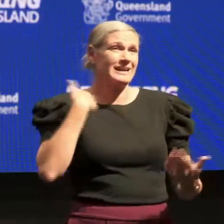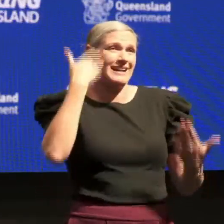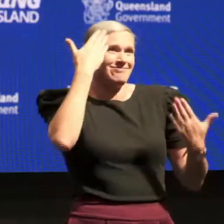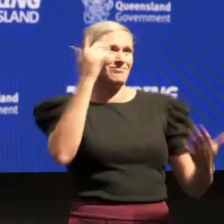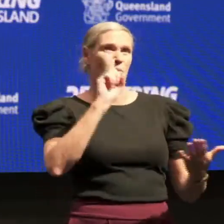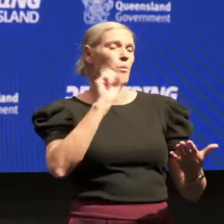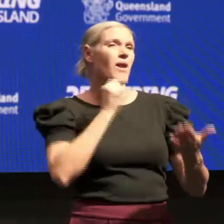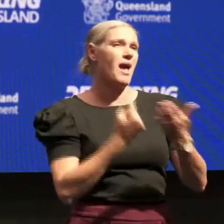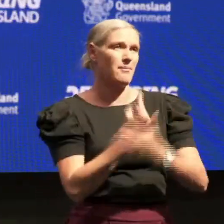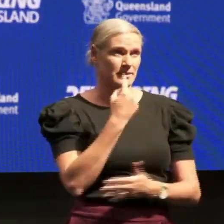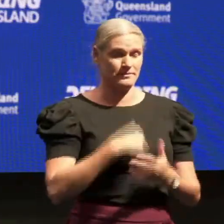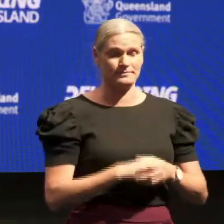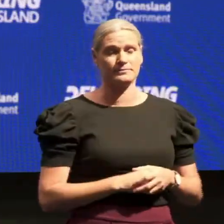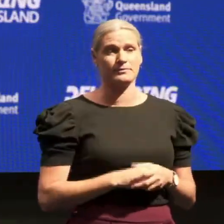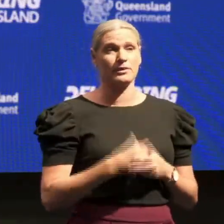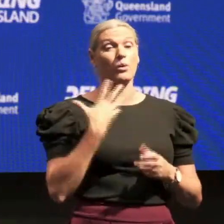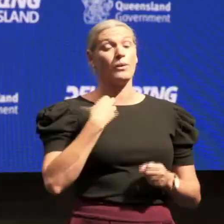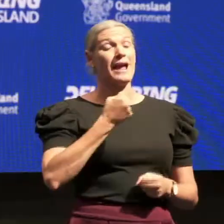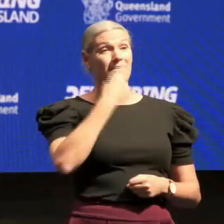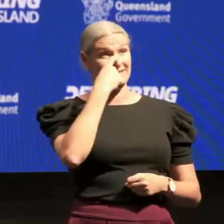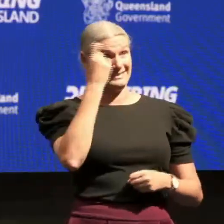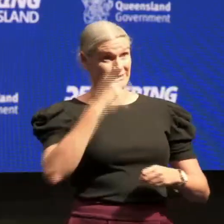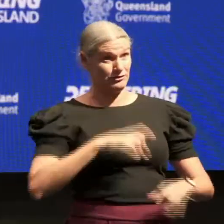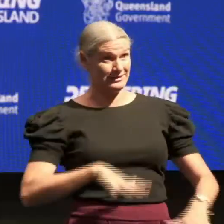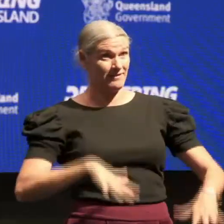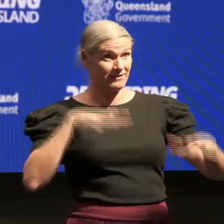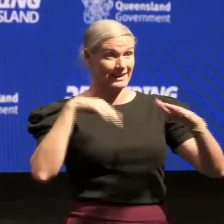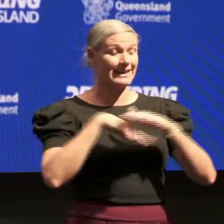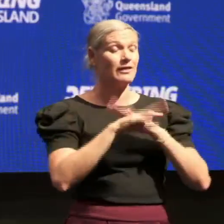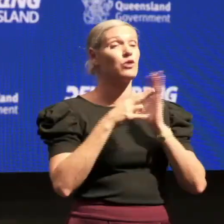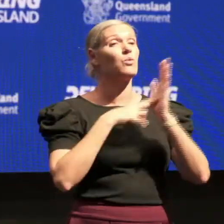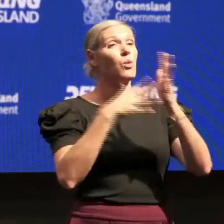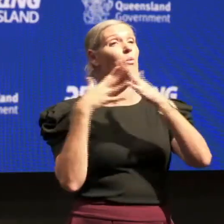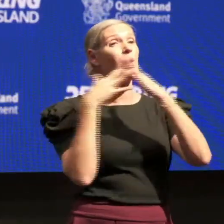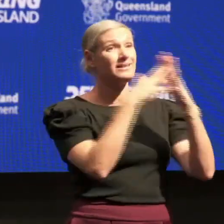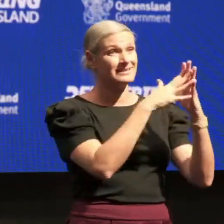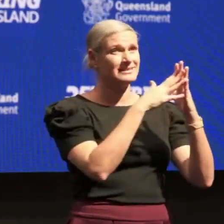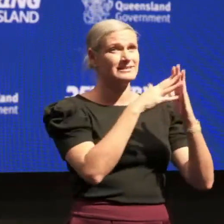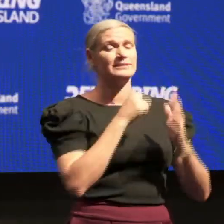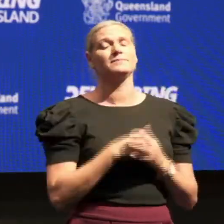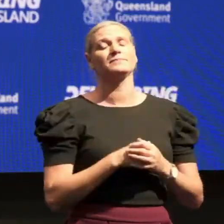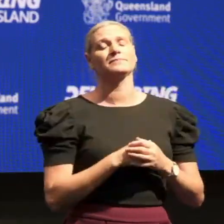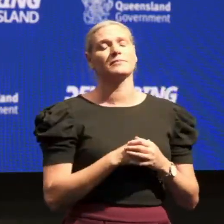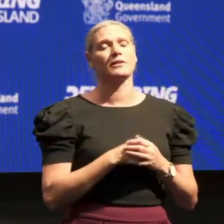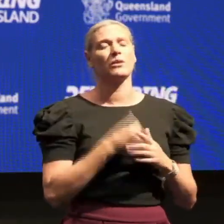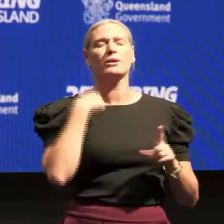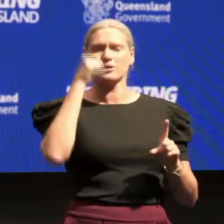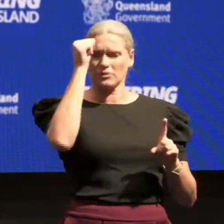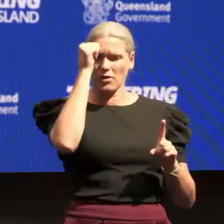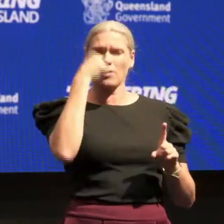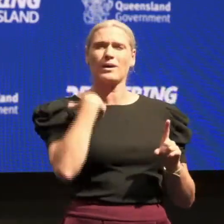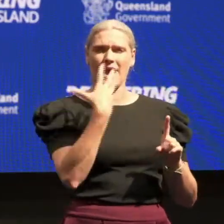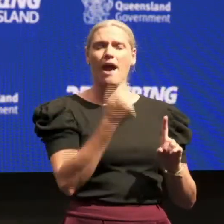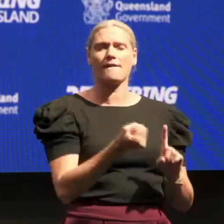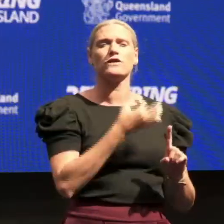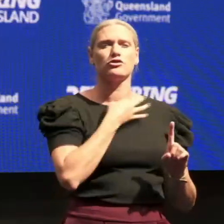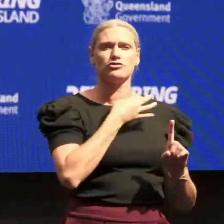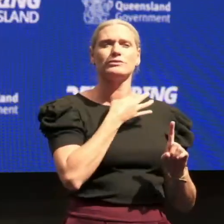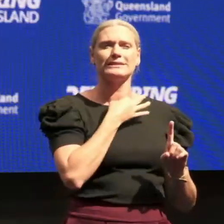got significant flooding occurring in the northwest parts of the state, and there is a risk of, as the